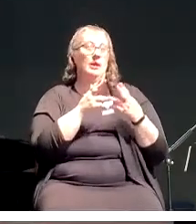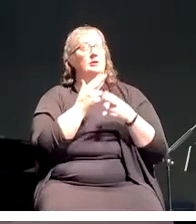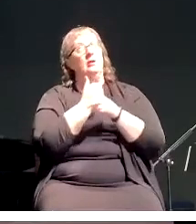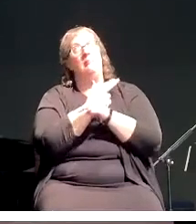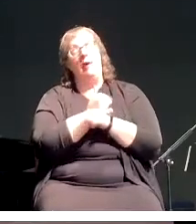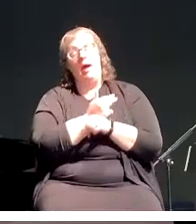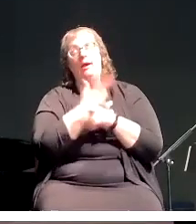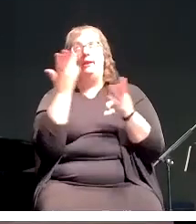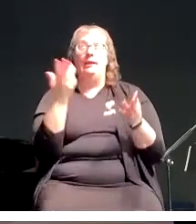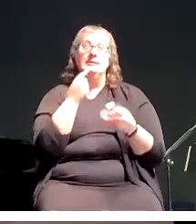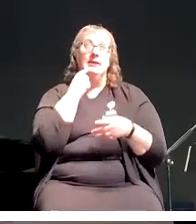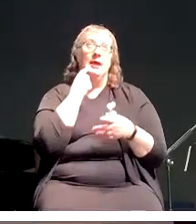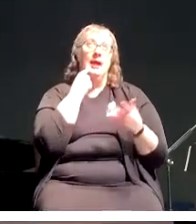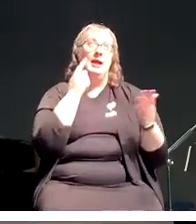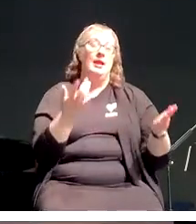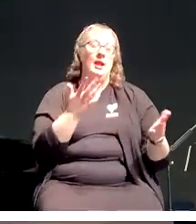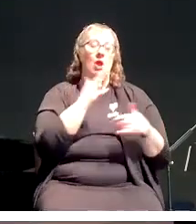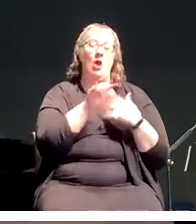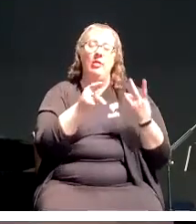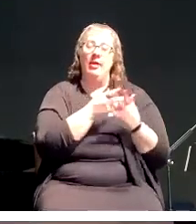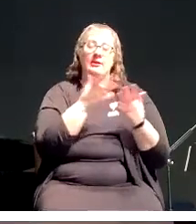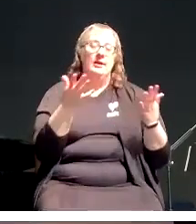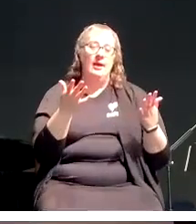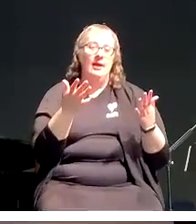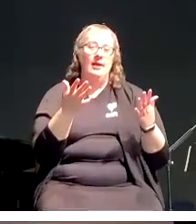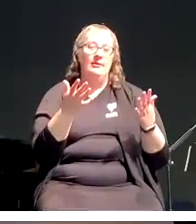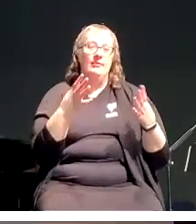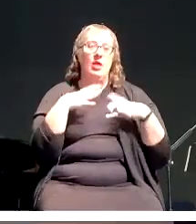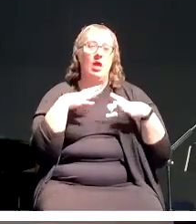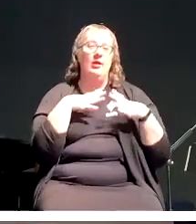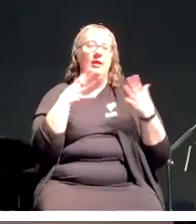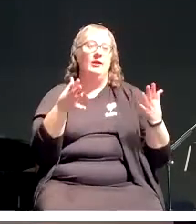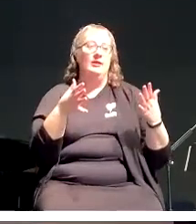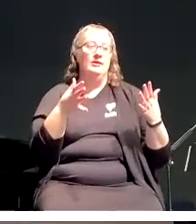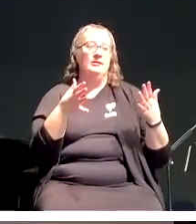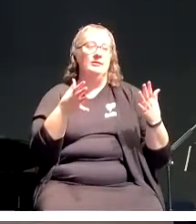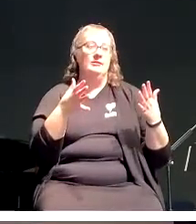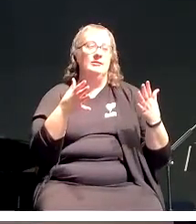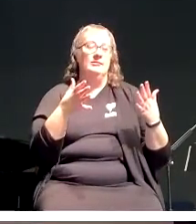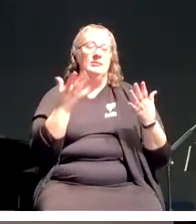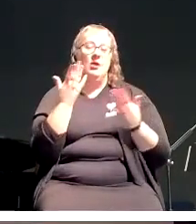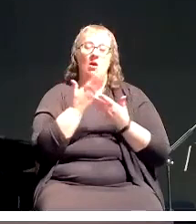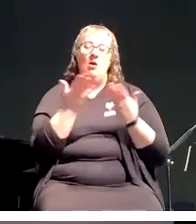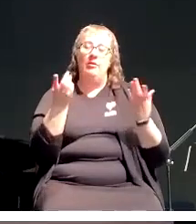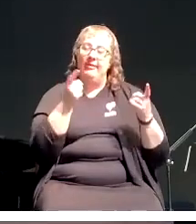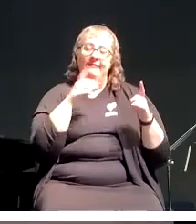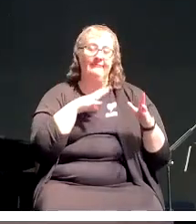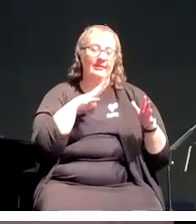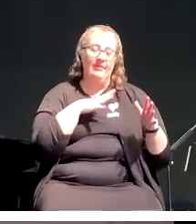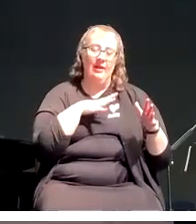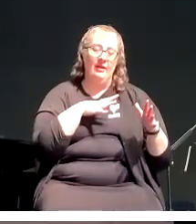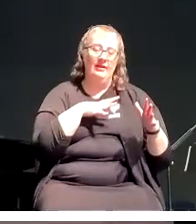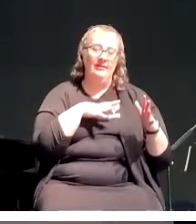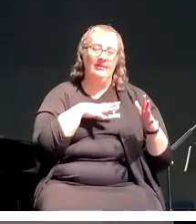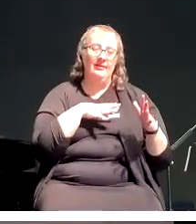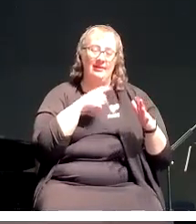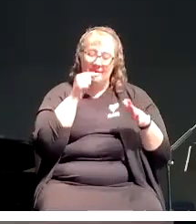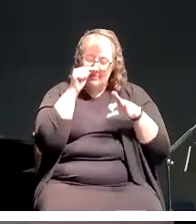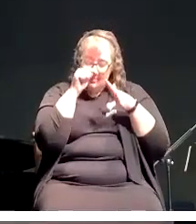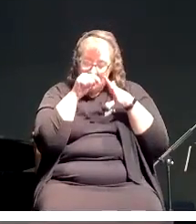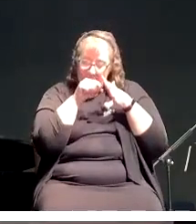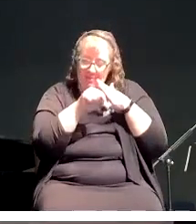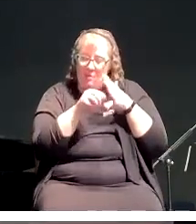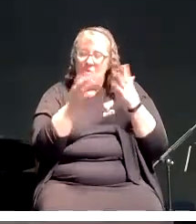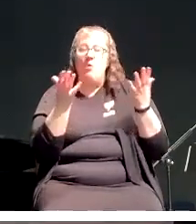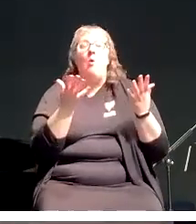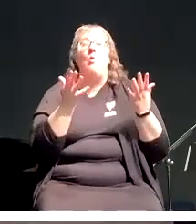bunny, it's the candy, it's all that stuff that comes out, the holiday stuff, all that's going on, and that's fine. But then you get a little bit deeper and you ask,